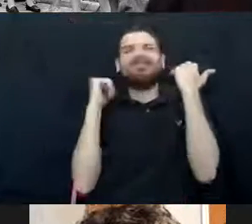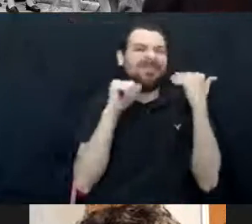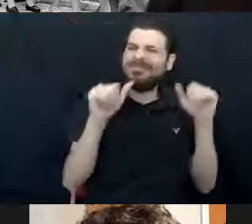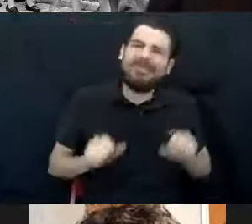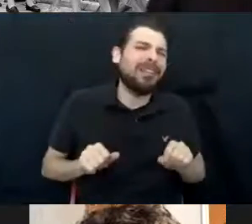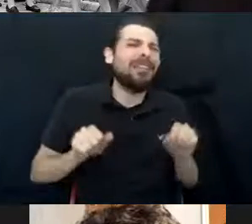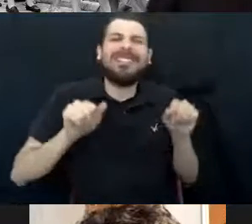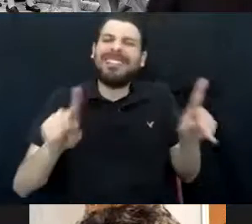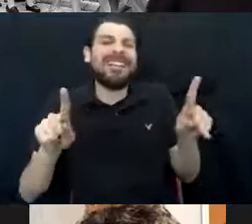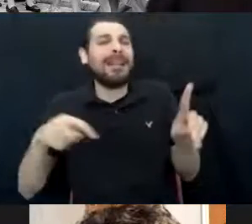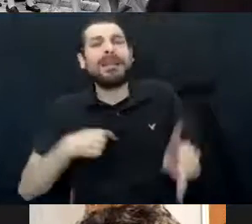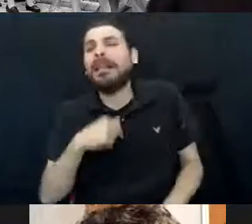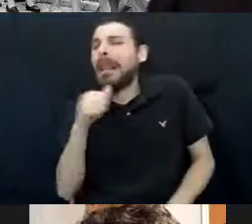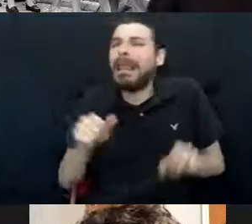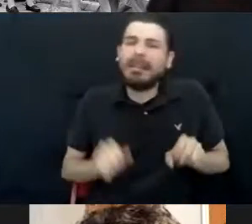round, turn me round.